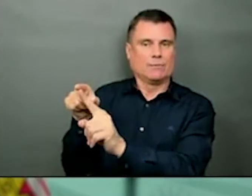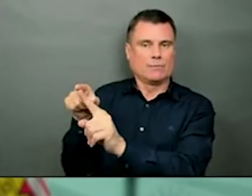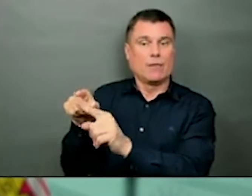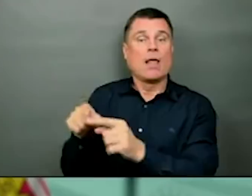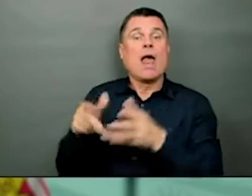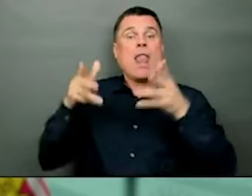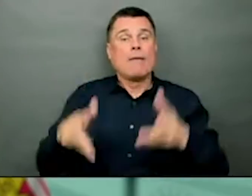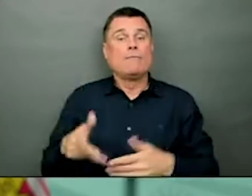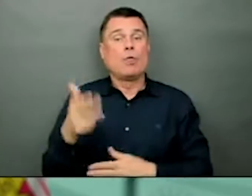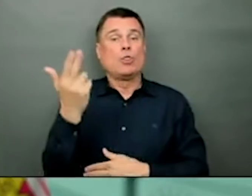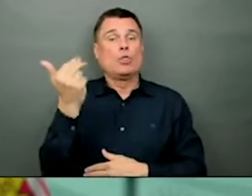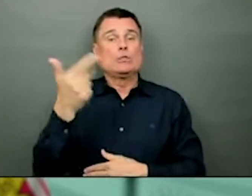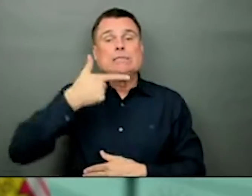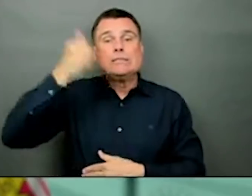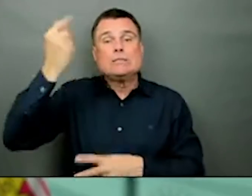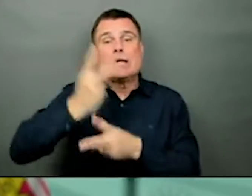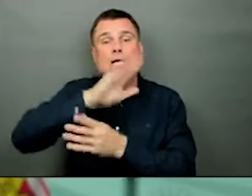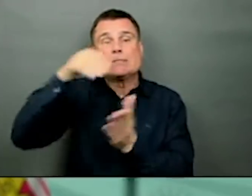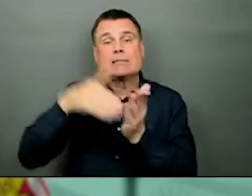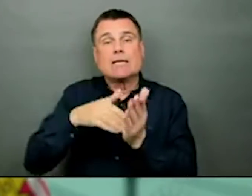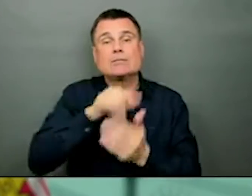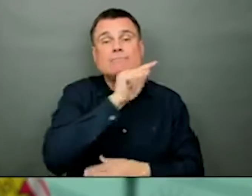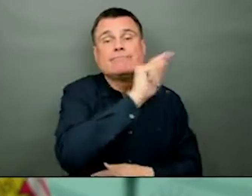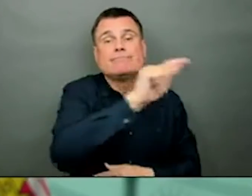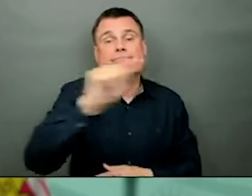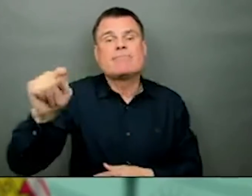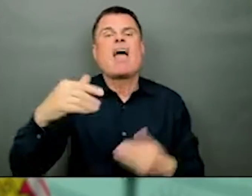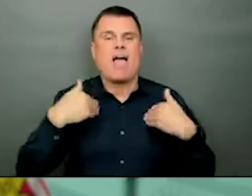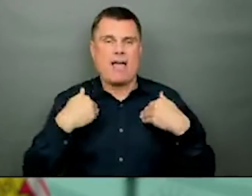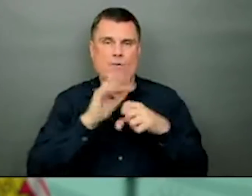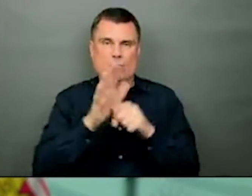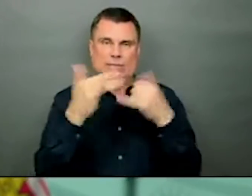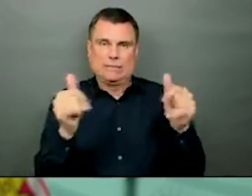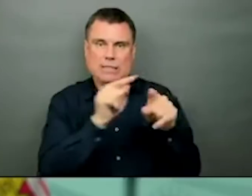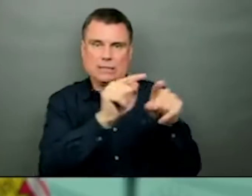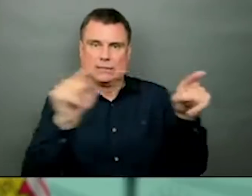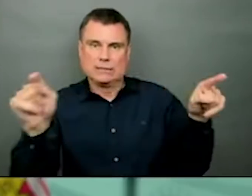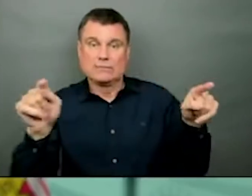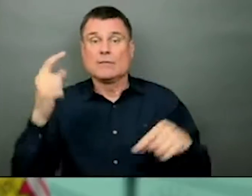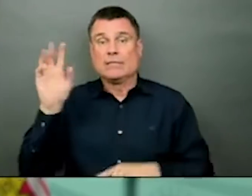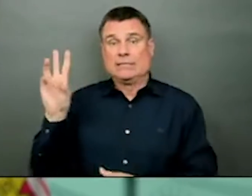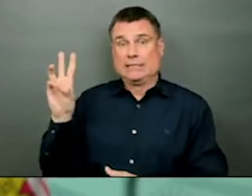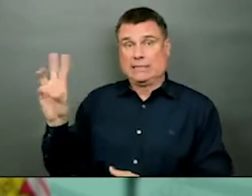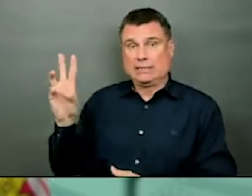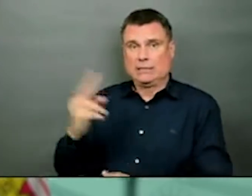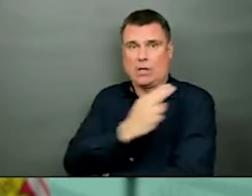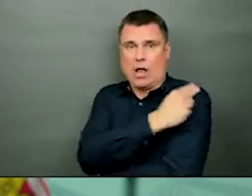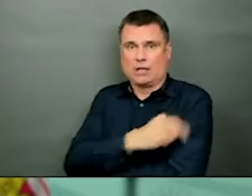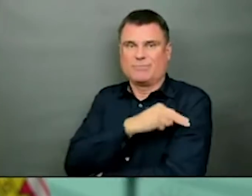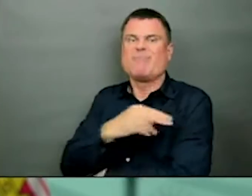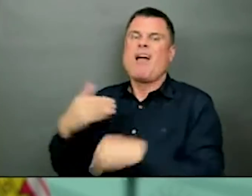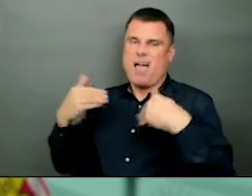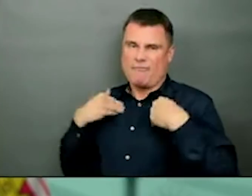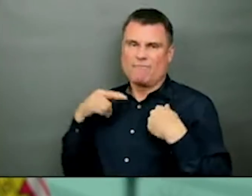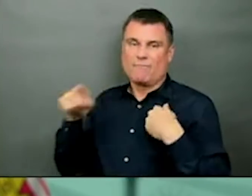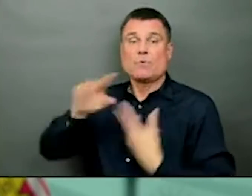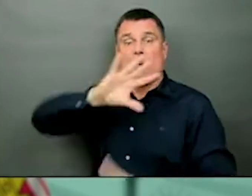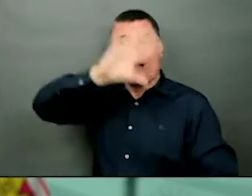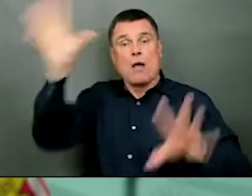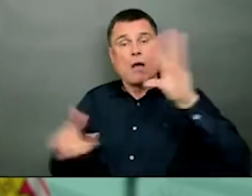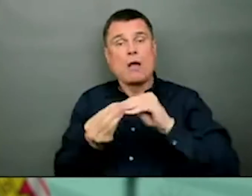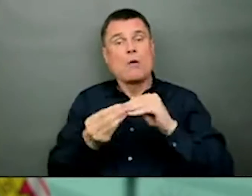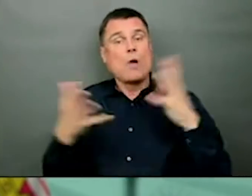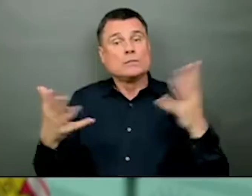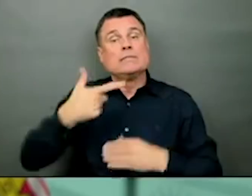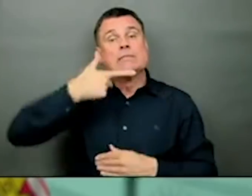There are 734 individuals with COVID-19 at the moment in these settings, 447 residents and